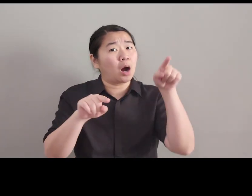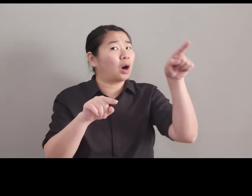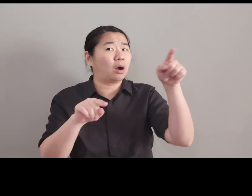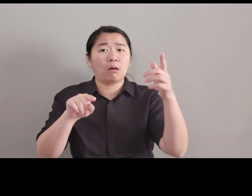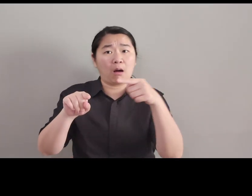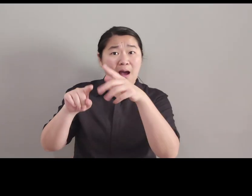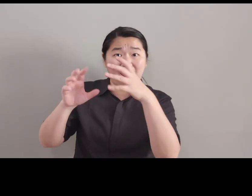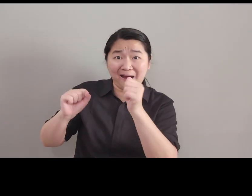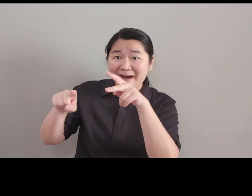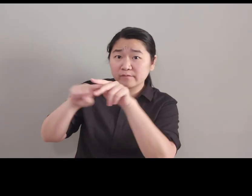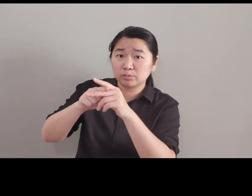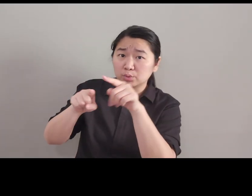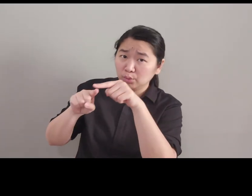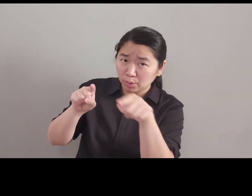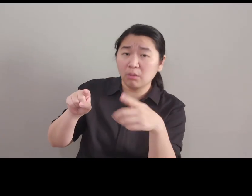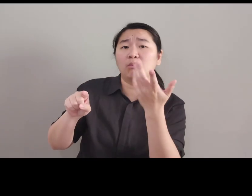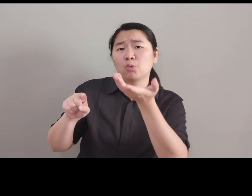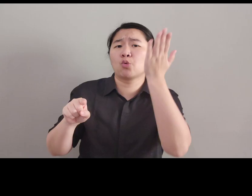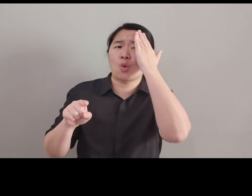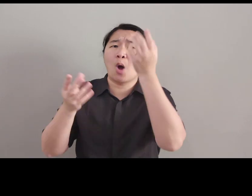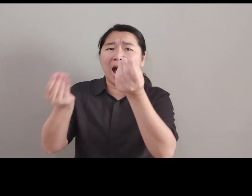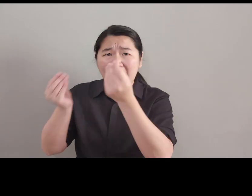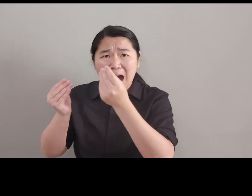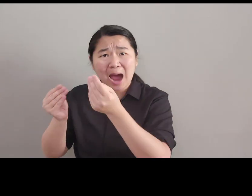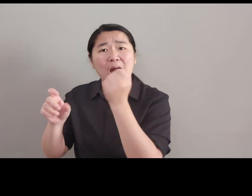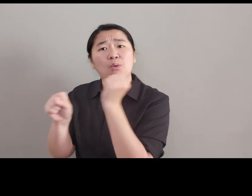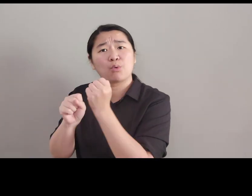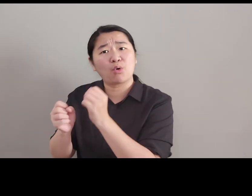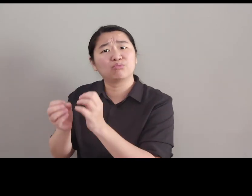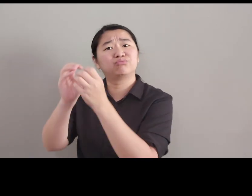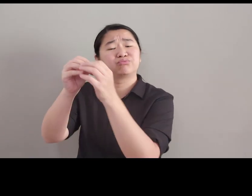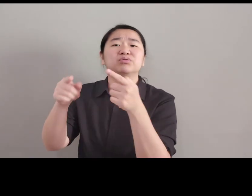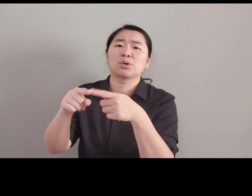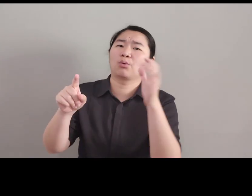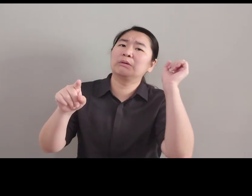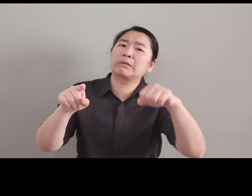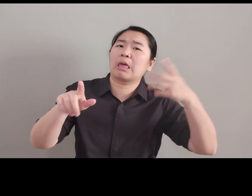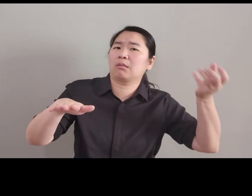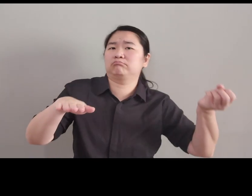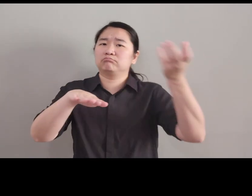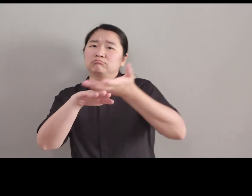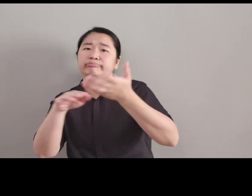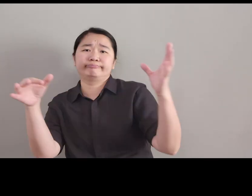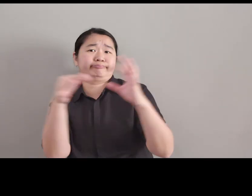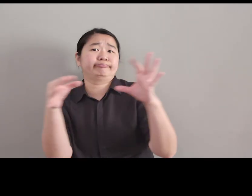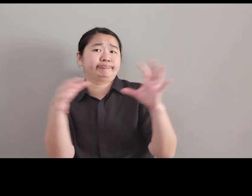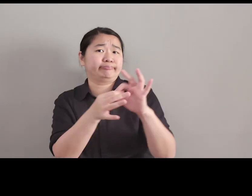There's not a lot of people in the world that know how to do this well. But there are a couple of